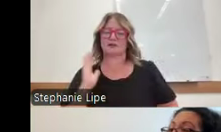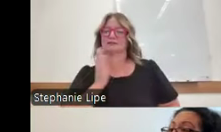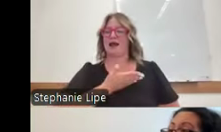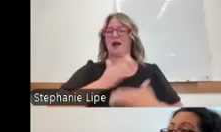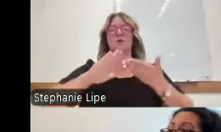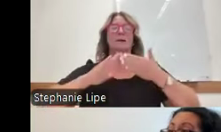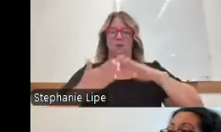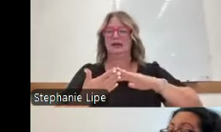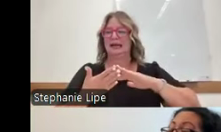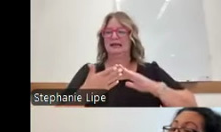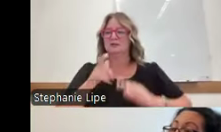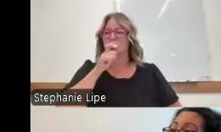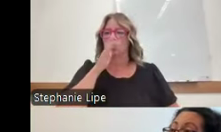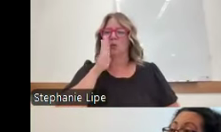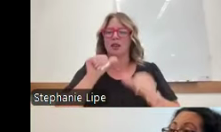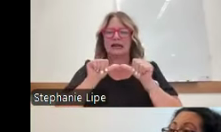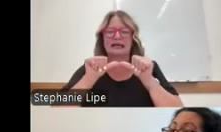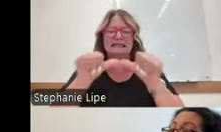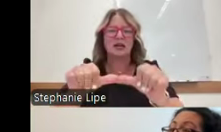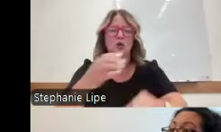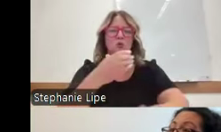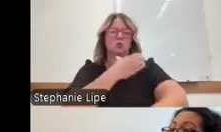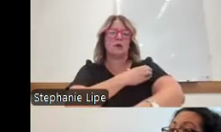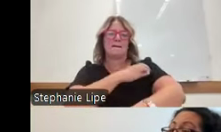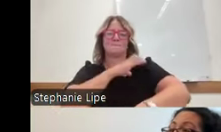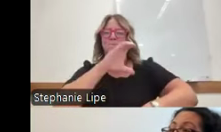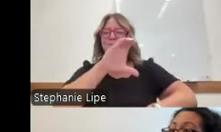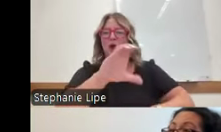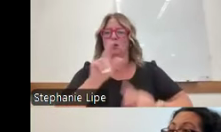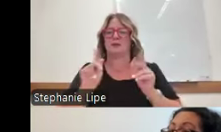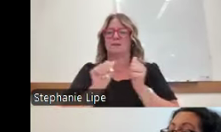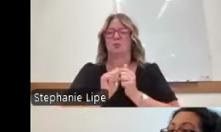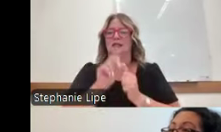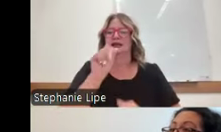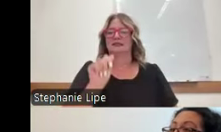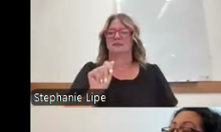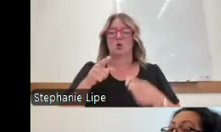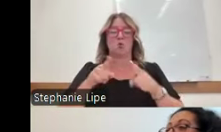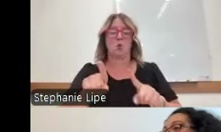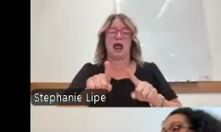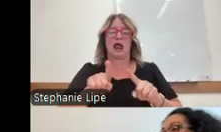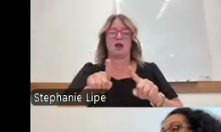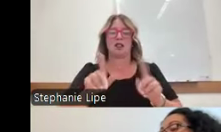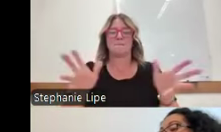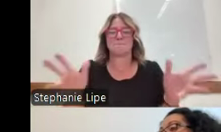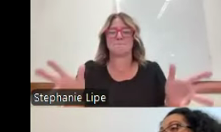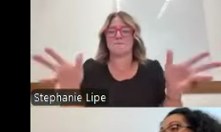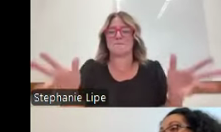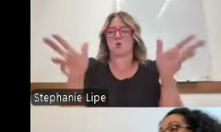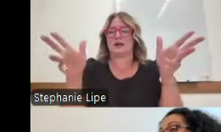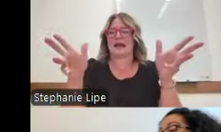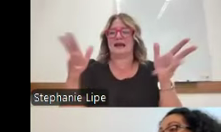individual and every organization in the community. So that way there can be sustainability and empowering individuals